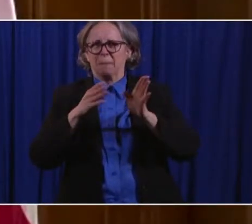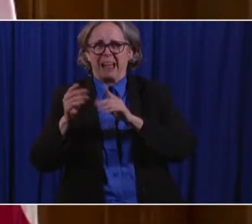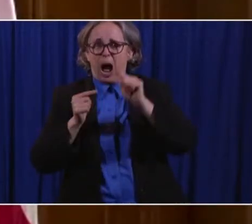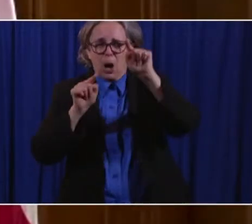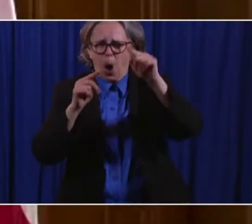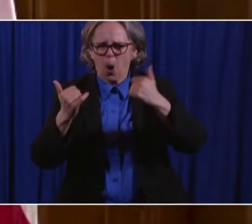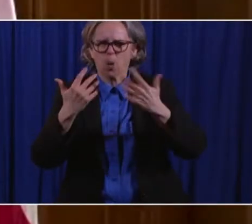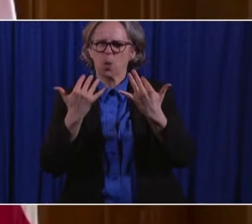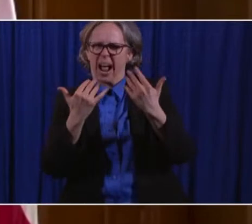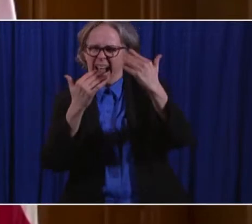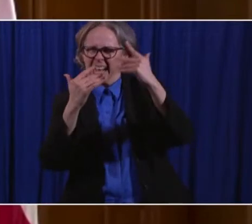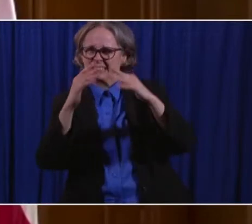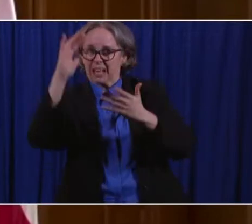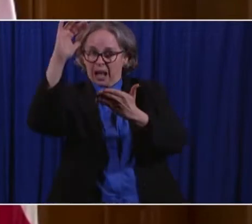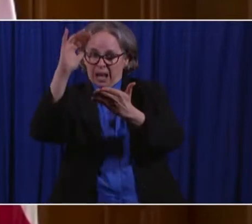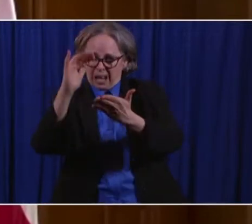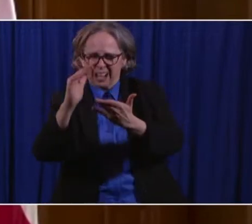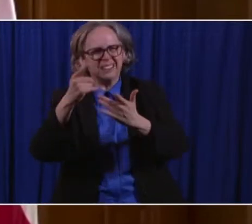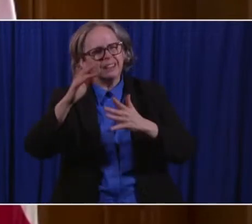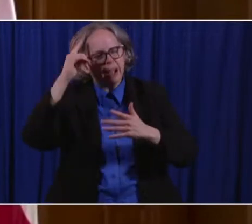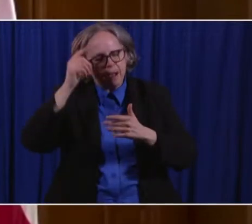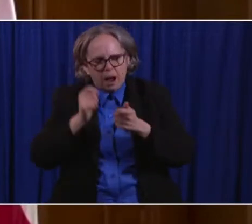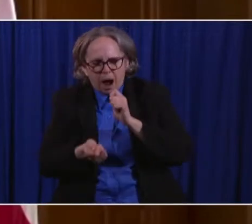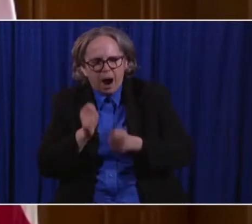just common sense, and that is just prudent.